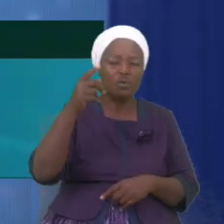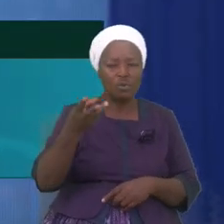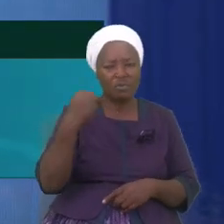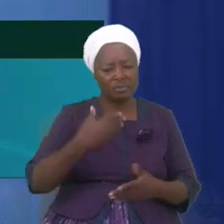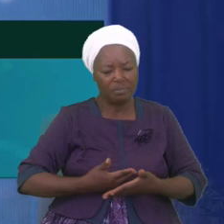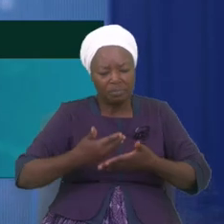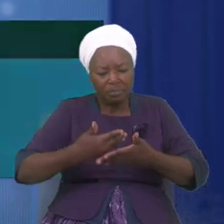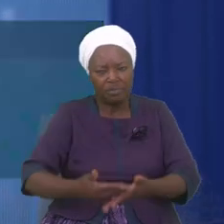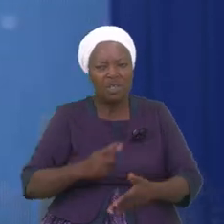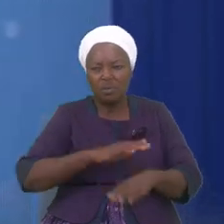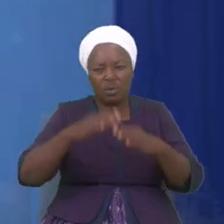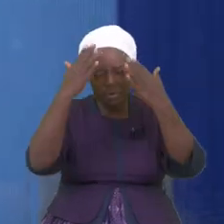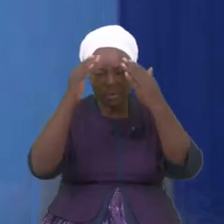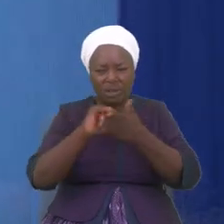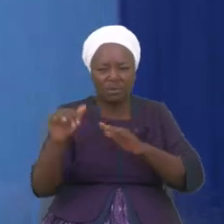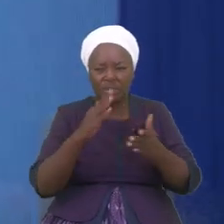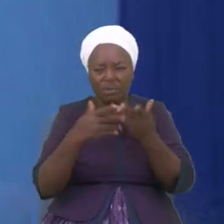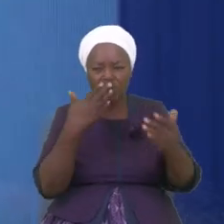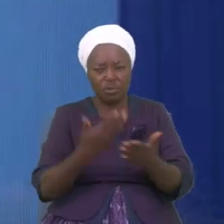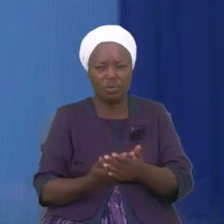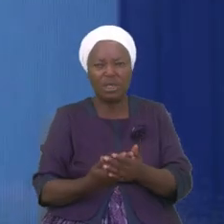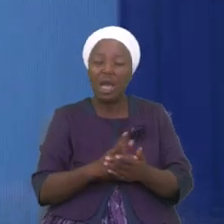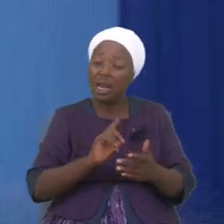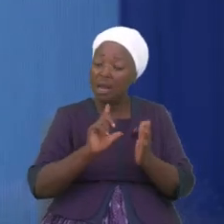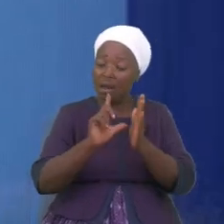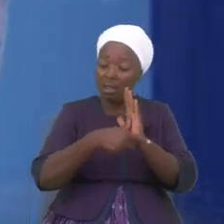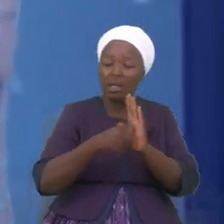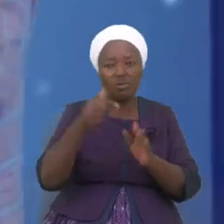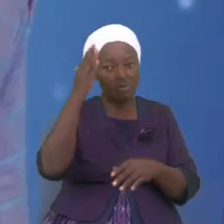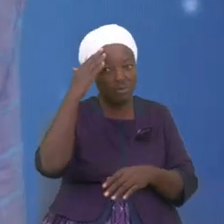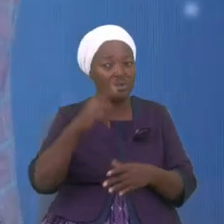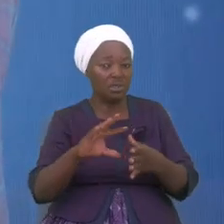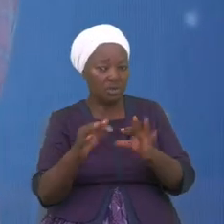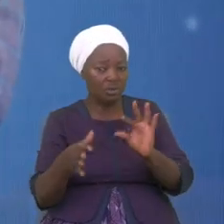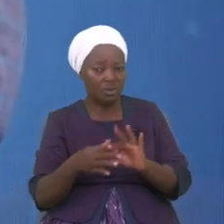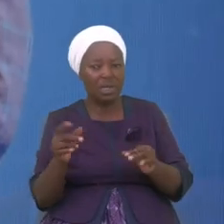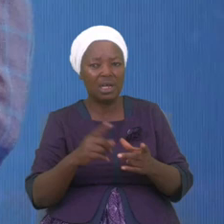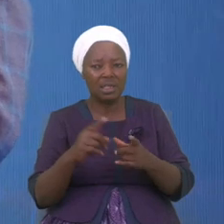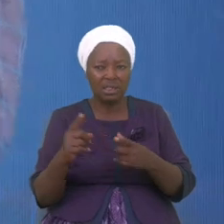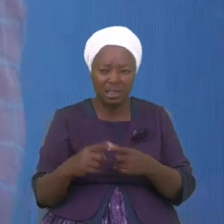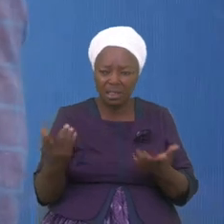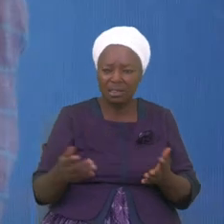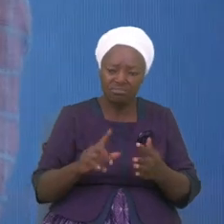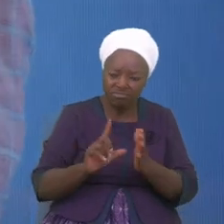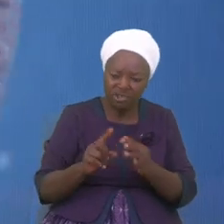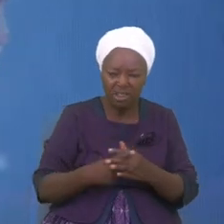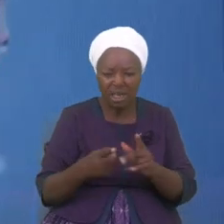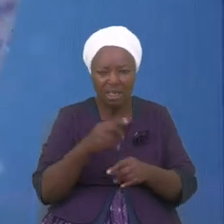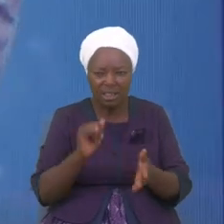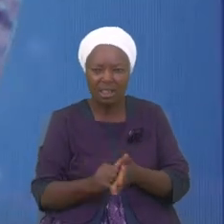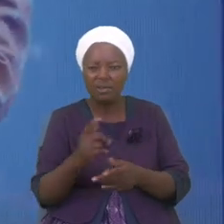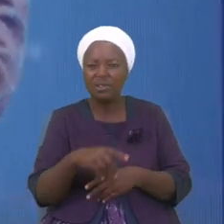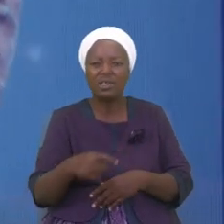them something good? And eventually, you know his story, he started growing, and then he was in the wilderness